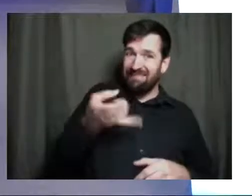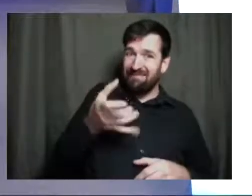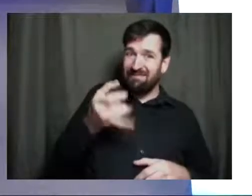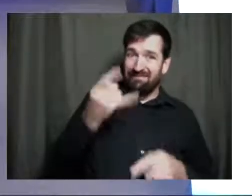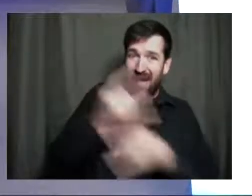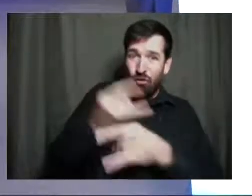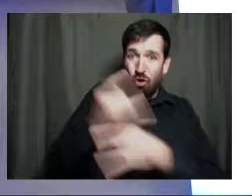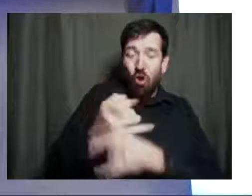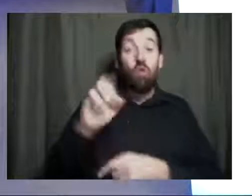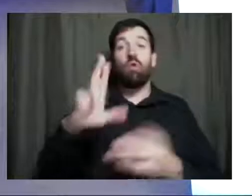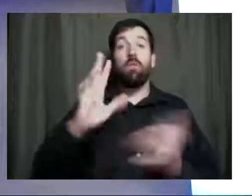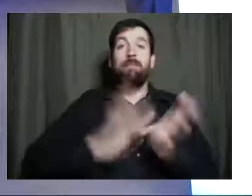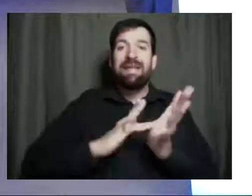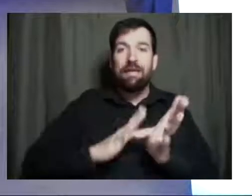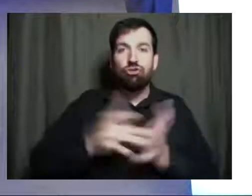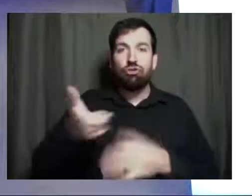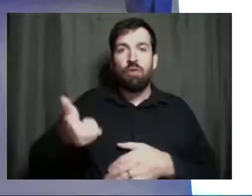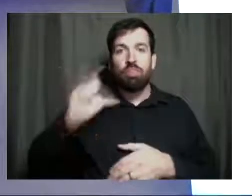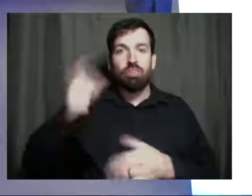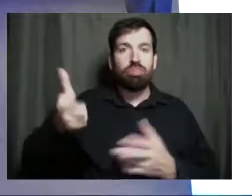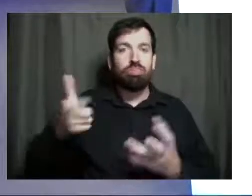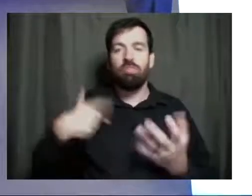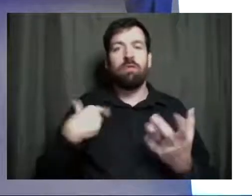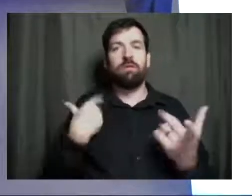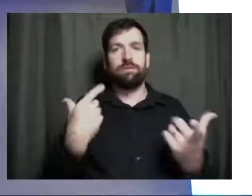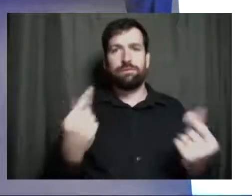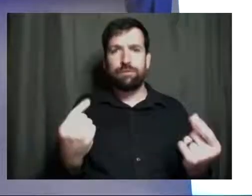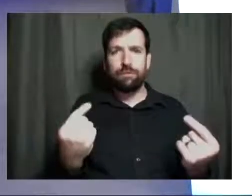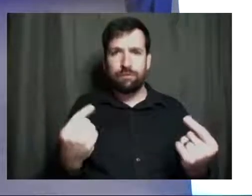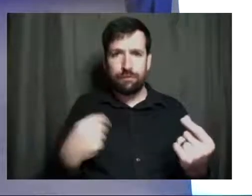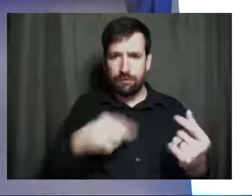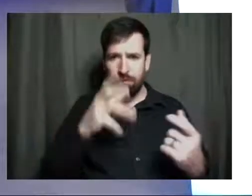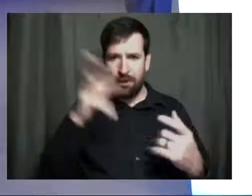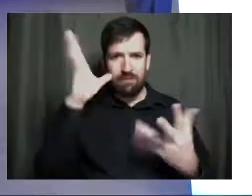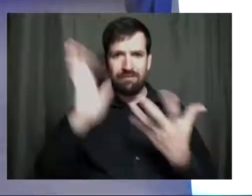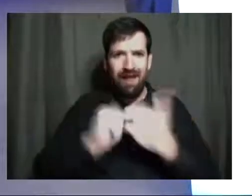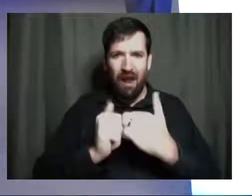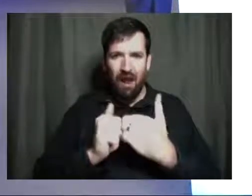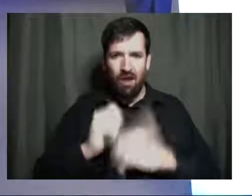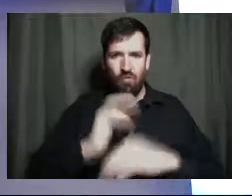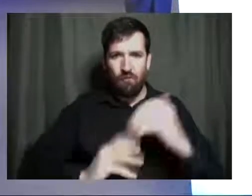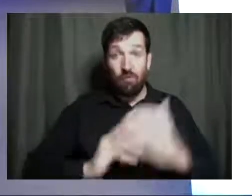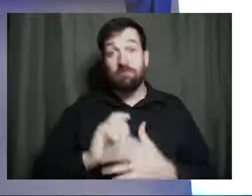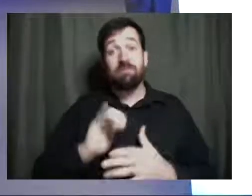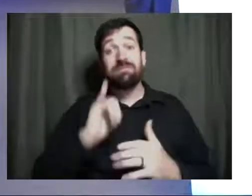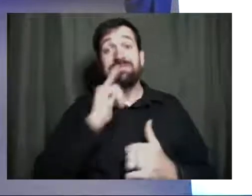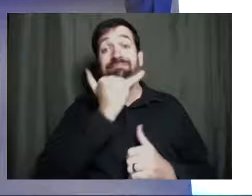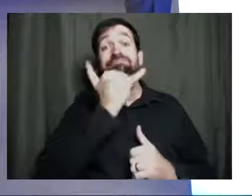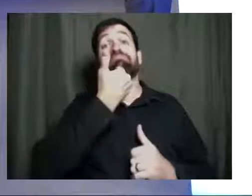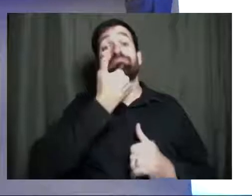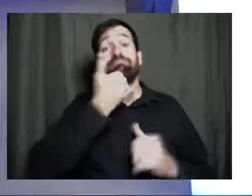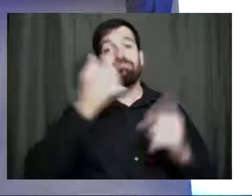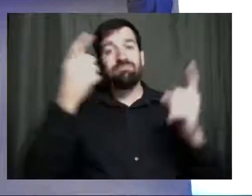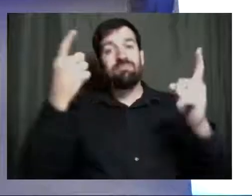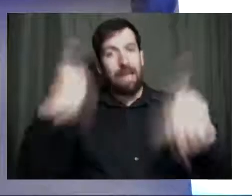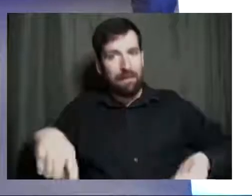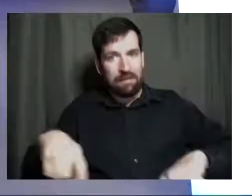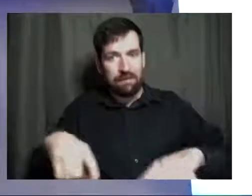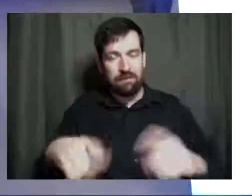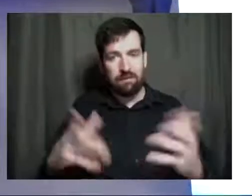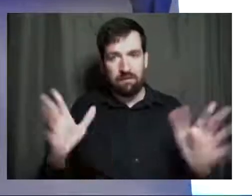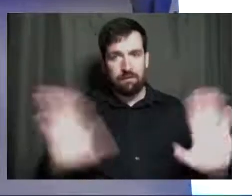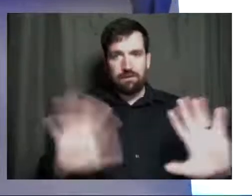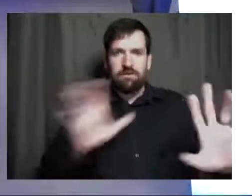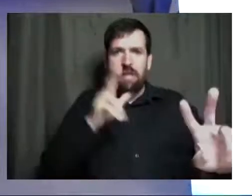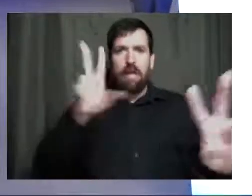medication. Walk us through that. Make parents feel comfortable that accidents do happen, and you don't. It's no judgment. We just want